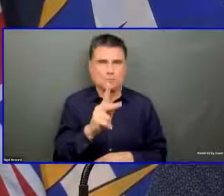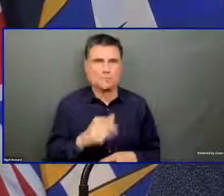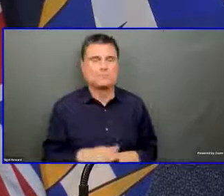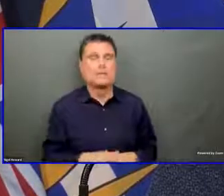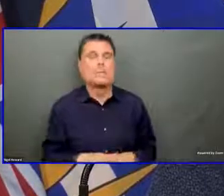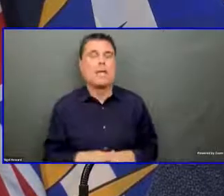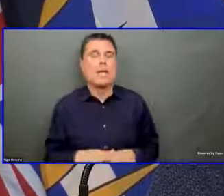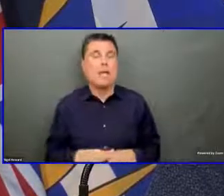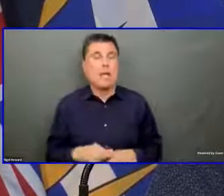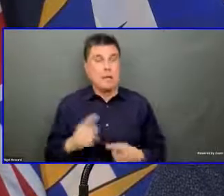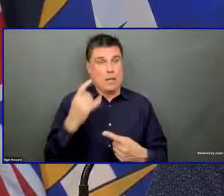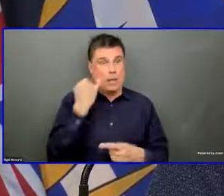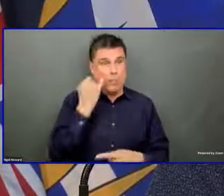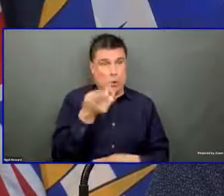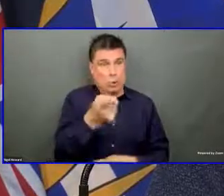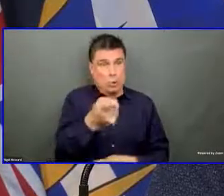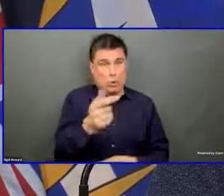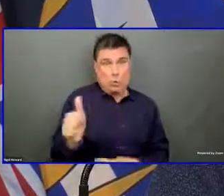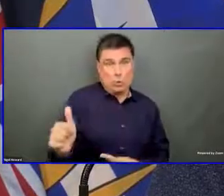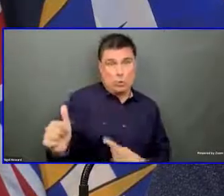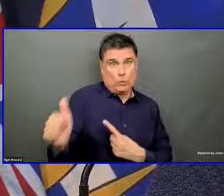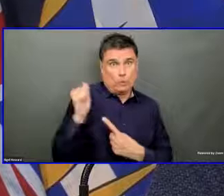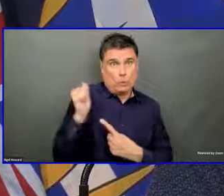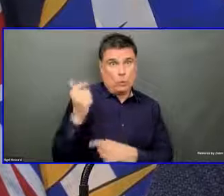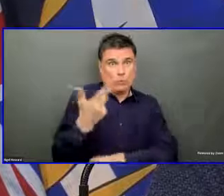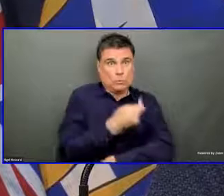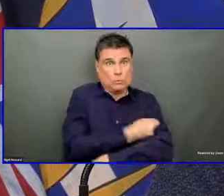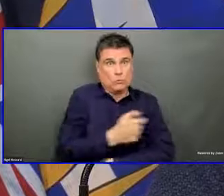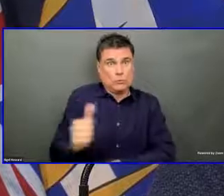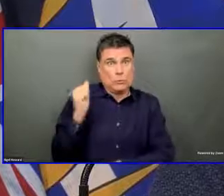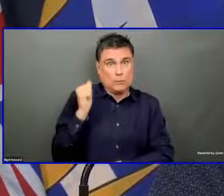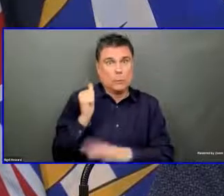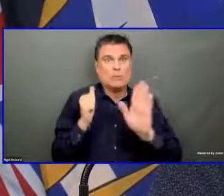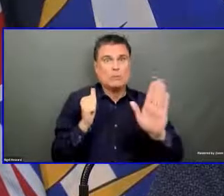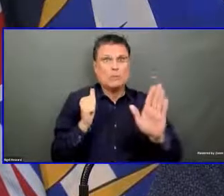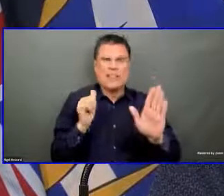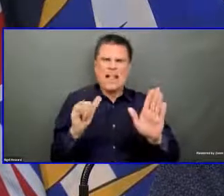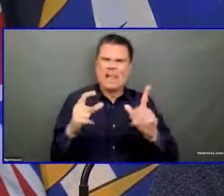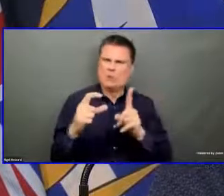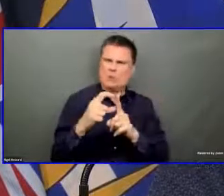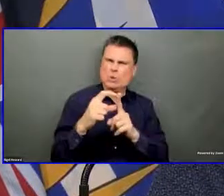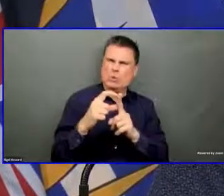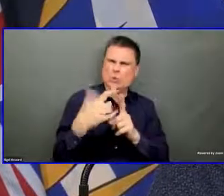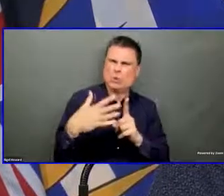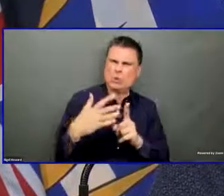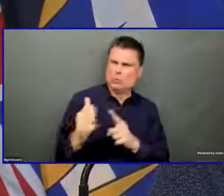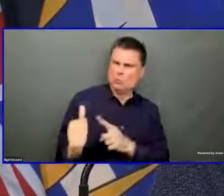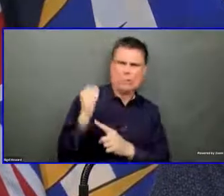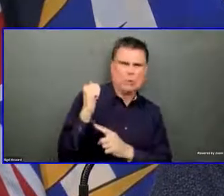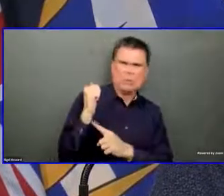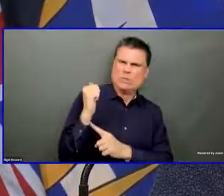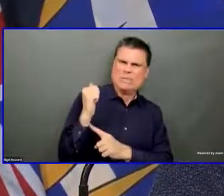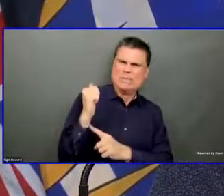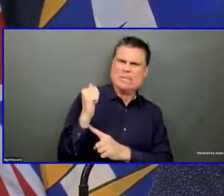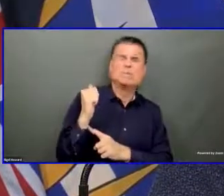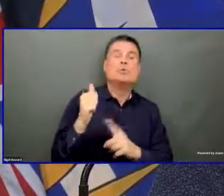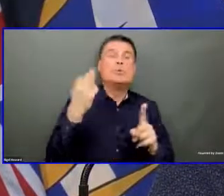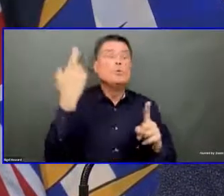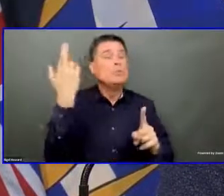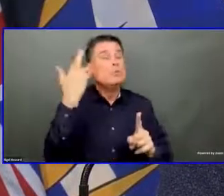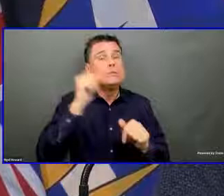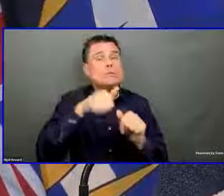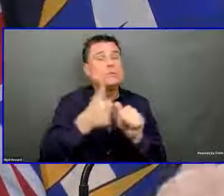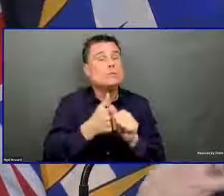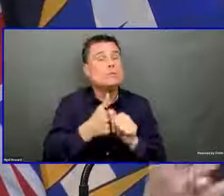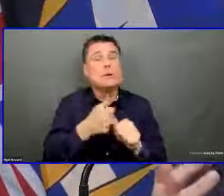not have been immunized. And as I mentioned early on, people had a lot of questions, and that's very legitimate. And we